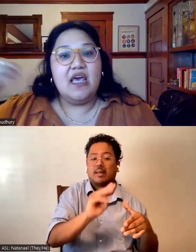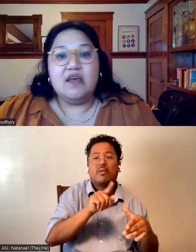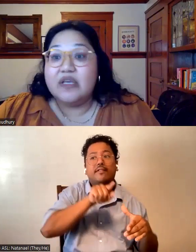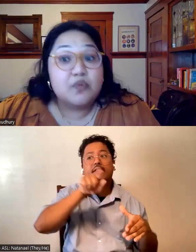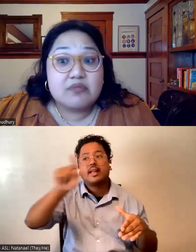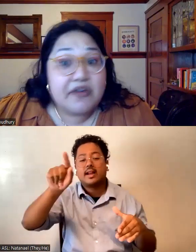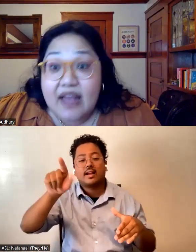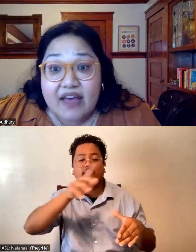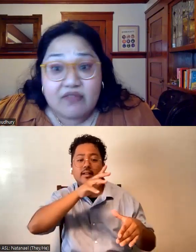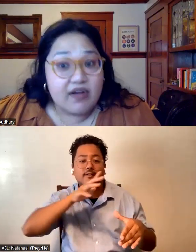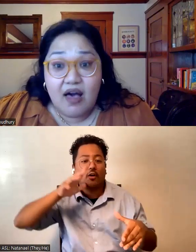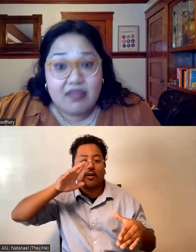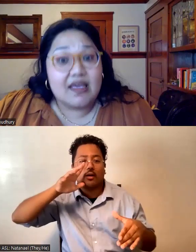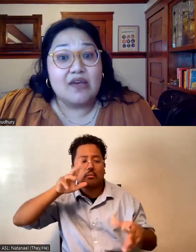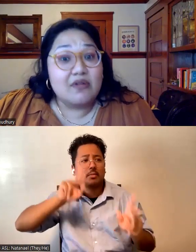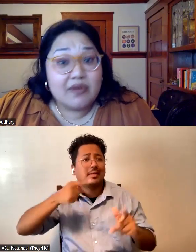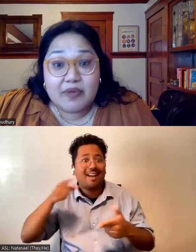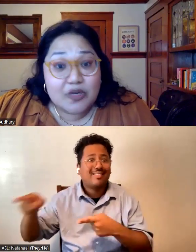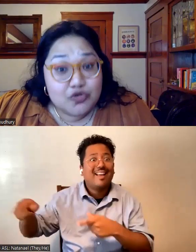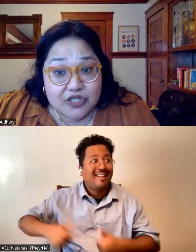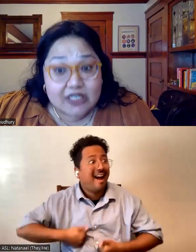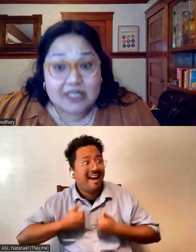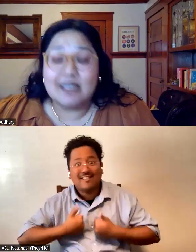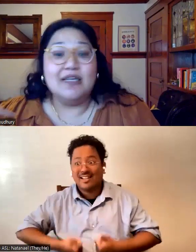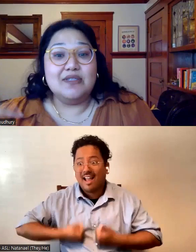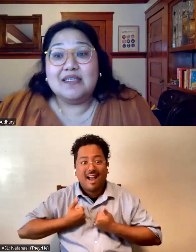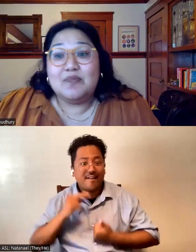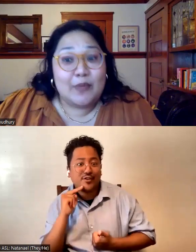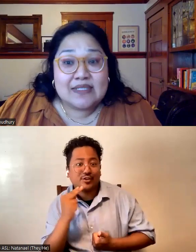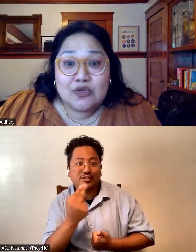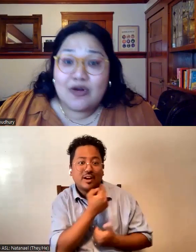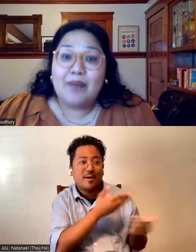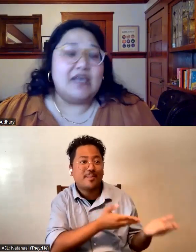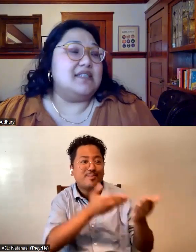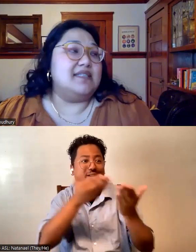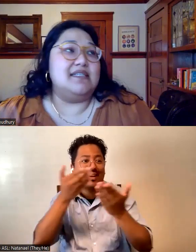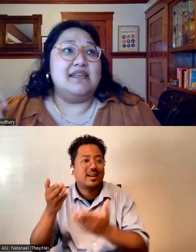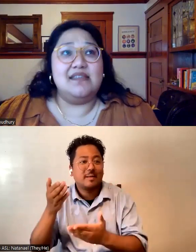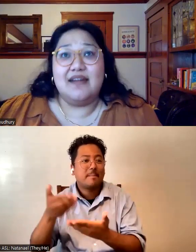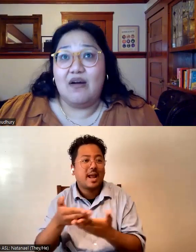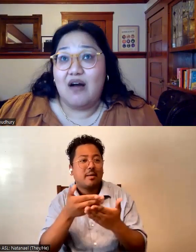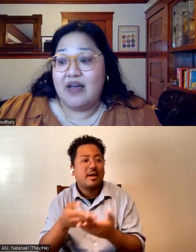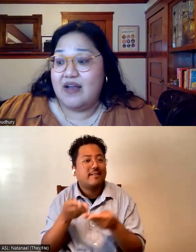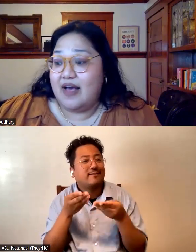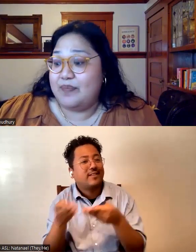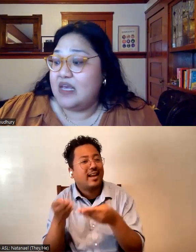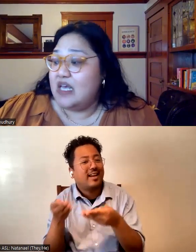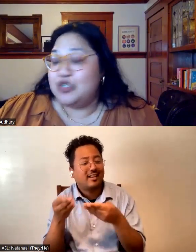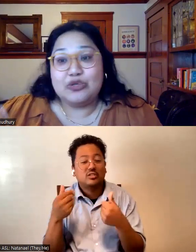like, they're alive, they're healthy, and we're bringing nutrition to these babies in the tropics. They tested it out